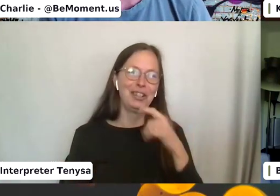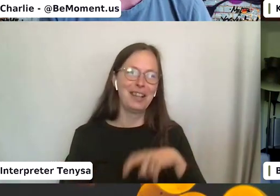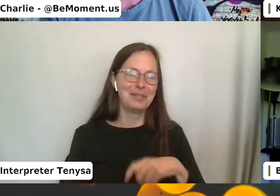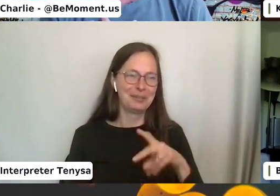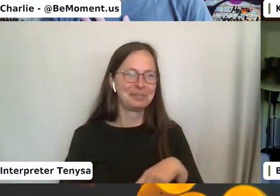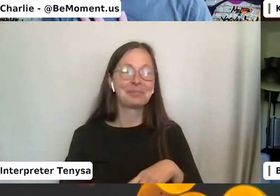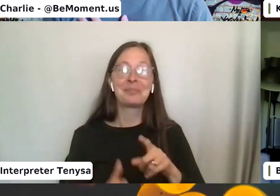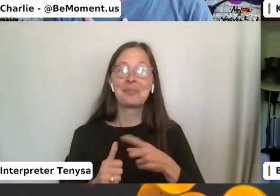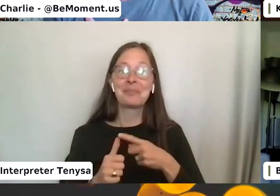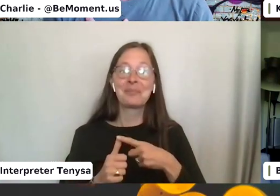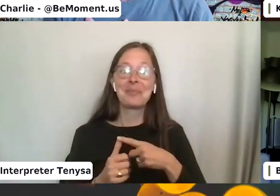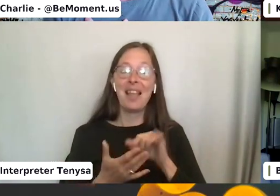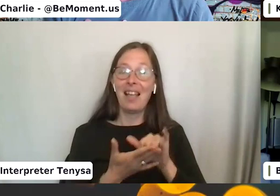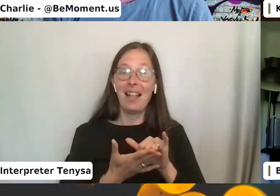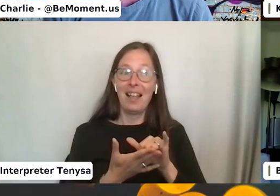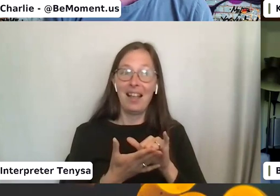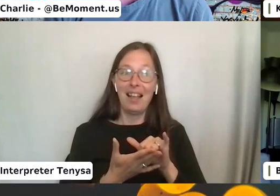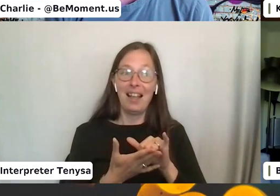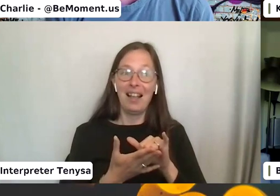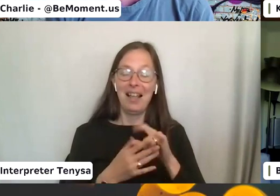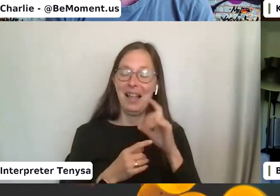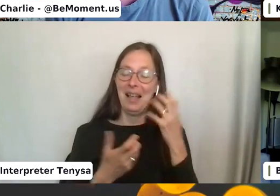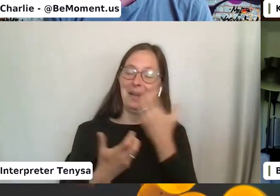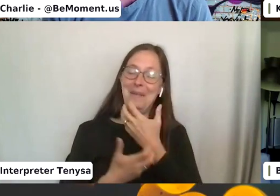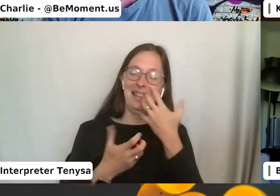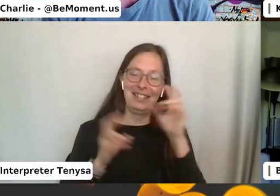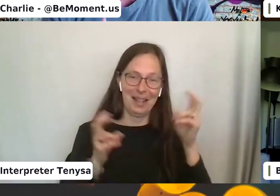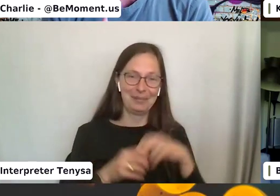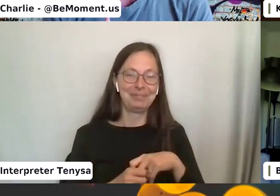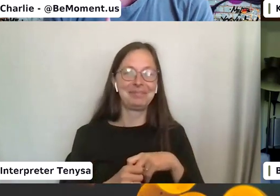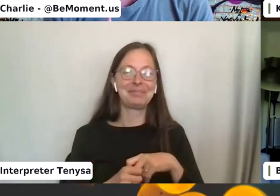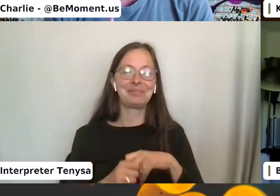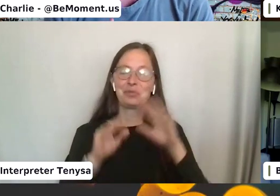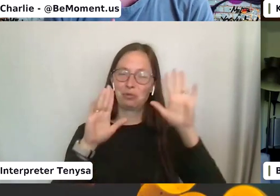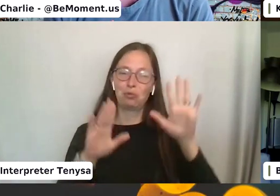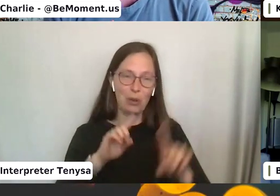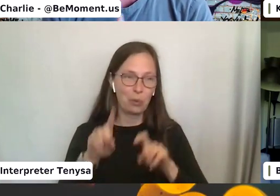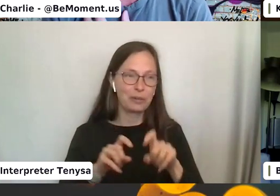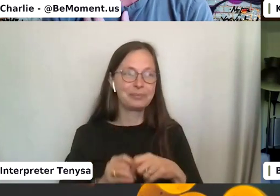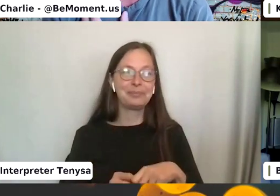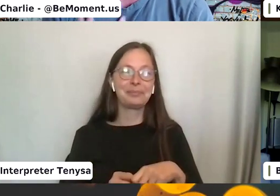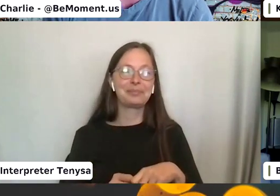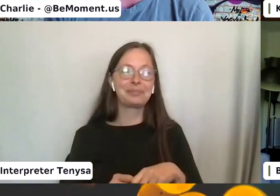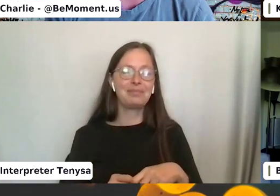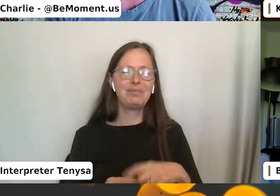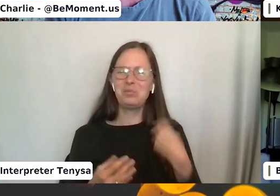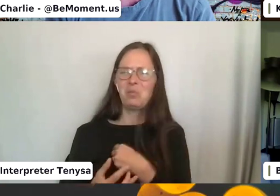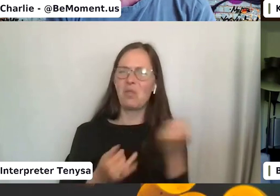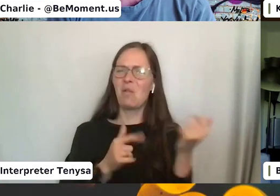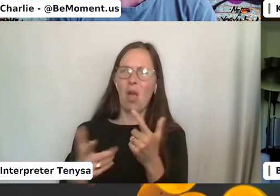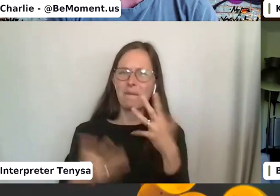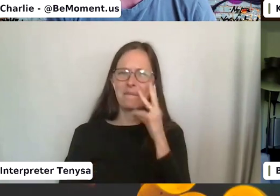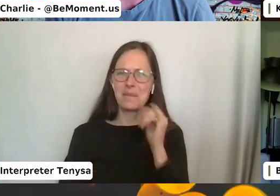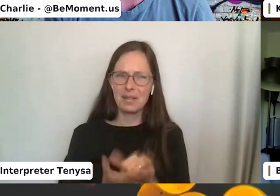First of all, that was an amazing topic. Great questions. we've all been there. We've all had